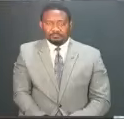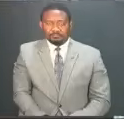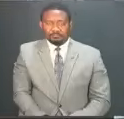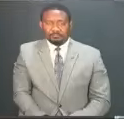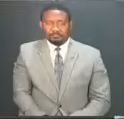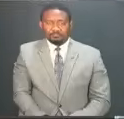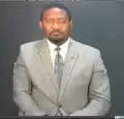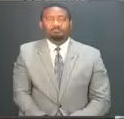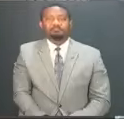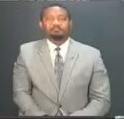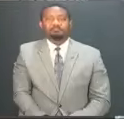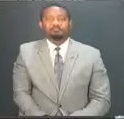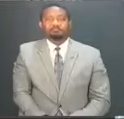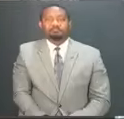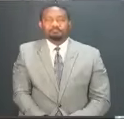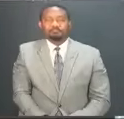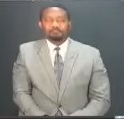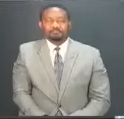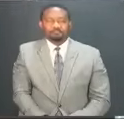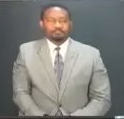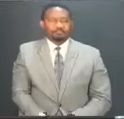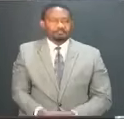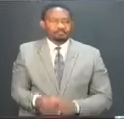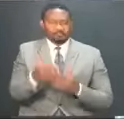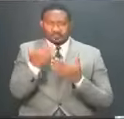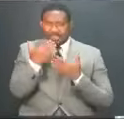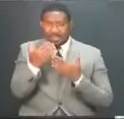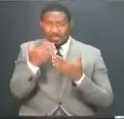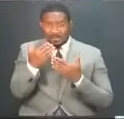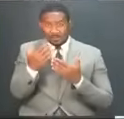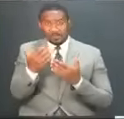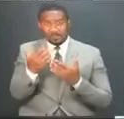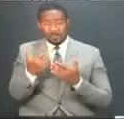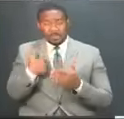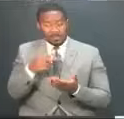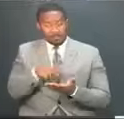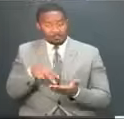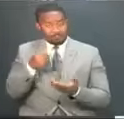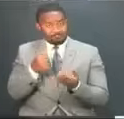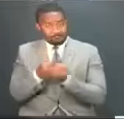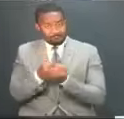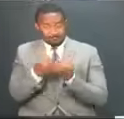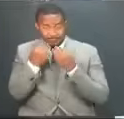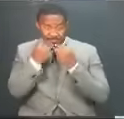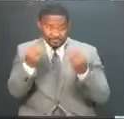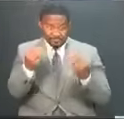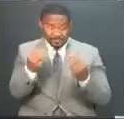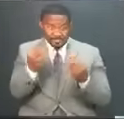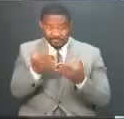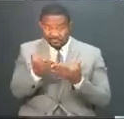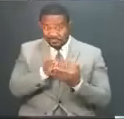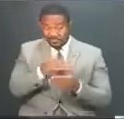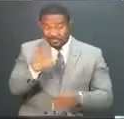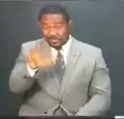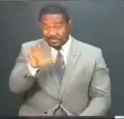Mr. Speaker, thank you for the opportunity. I'll rise to second the motion. 30 on the order